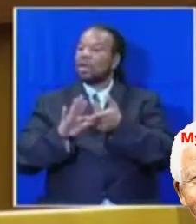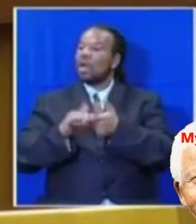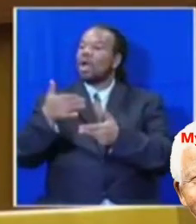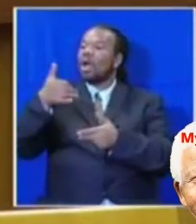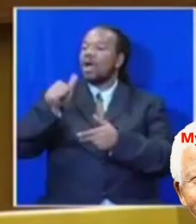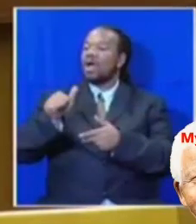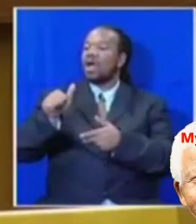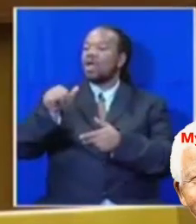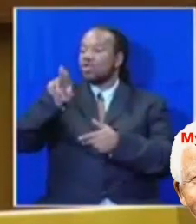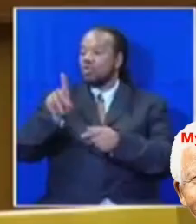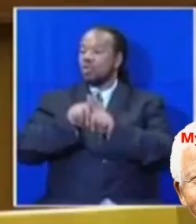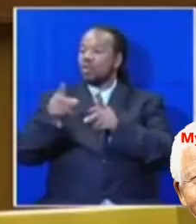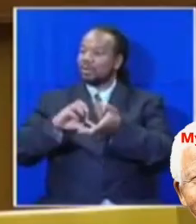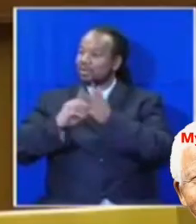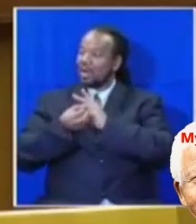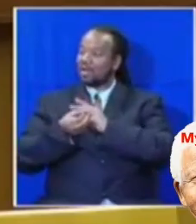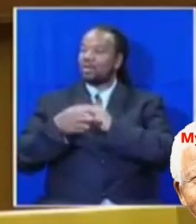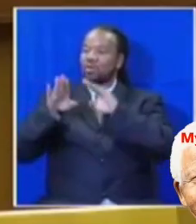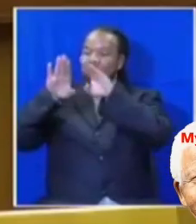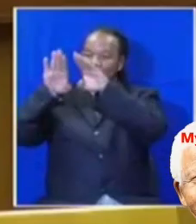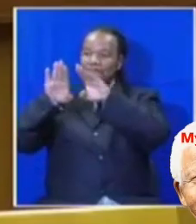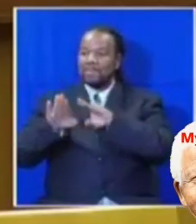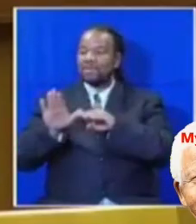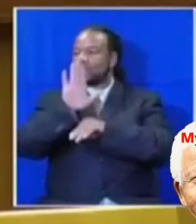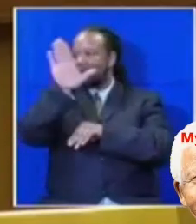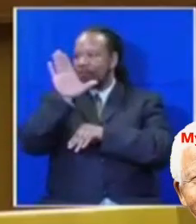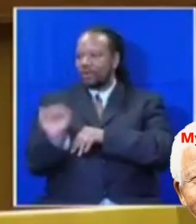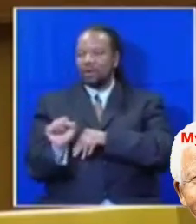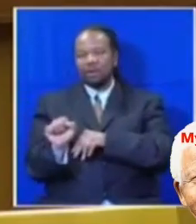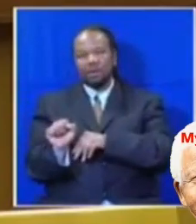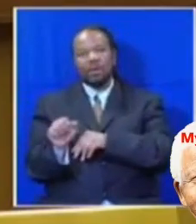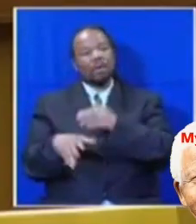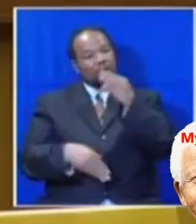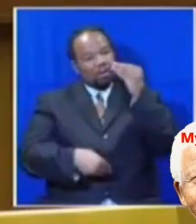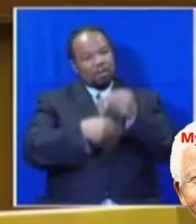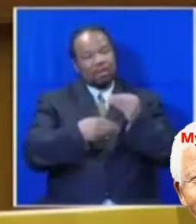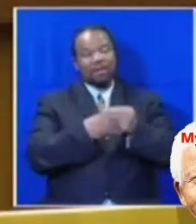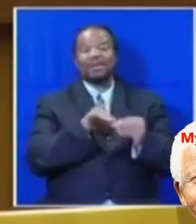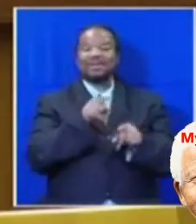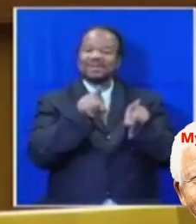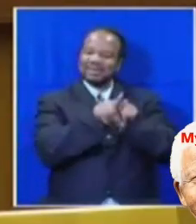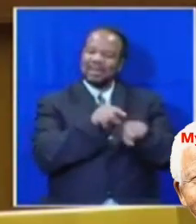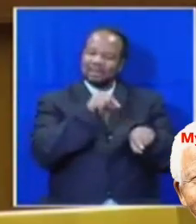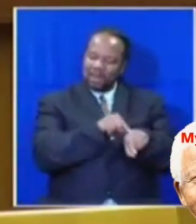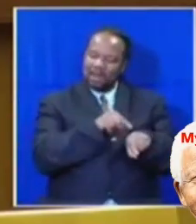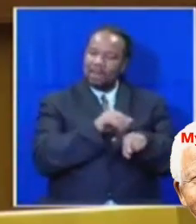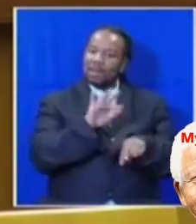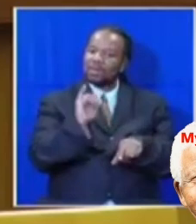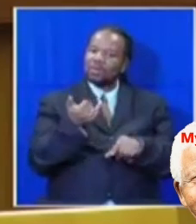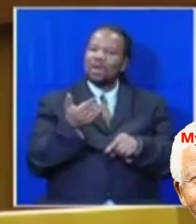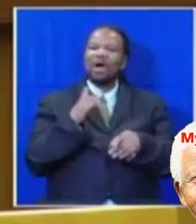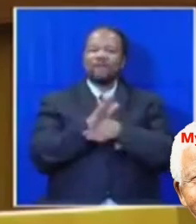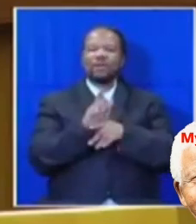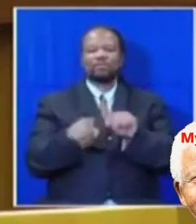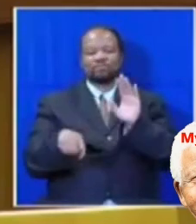peace in the region and the country. In addition, it would have affected South Africa's standing in relation to its national